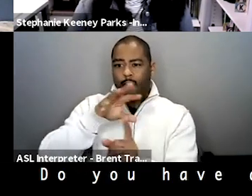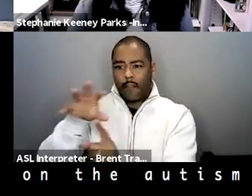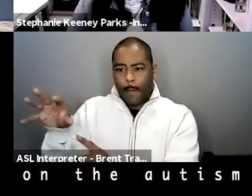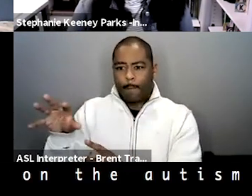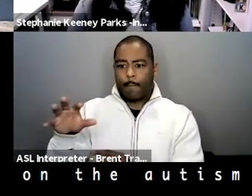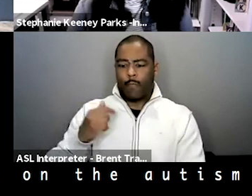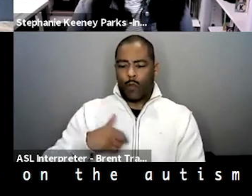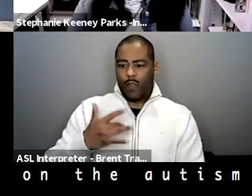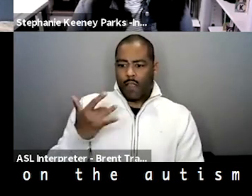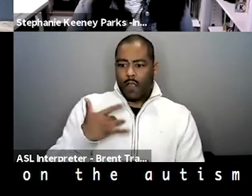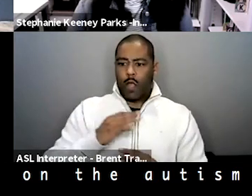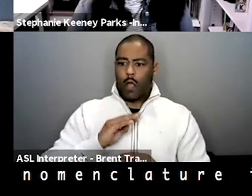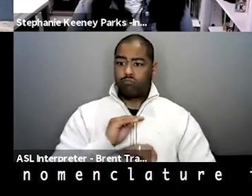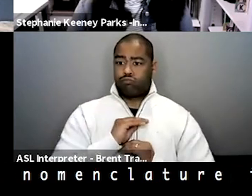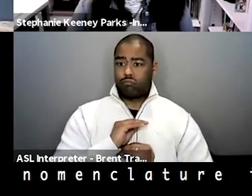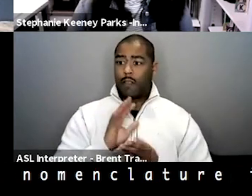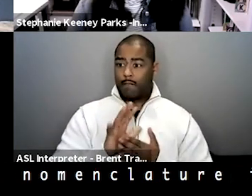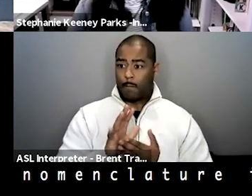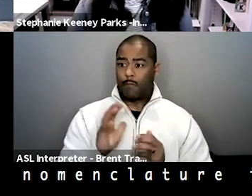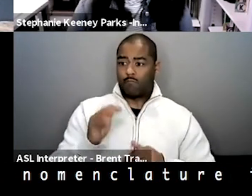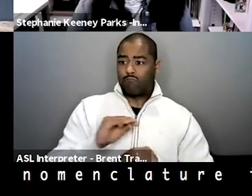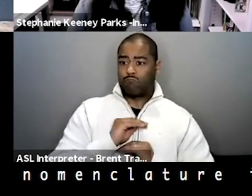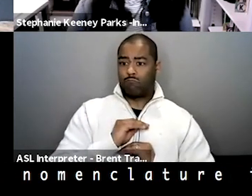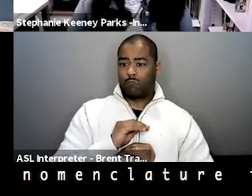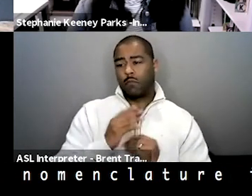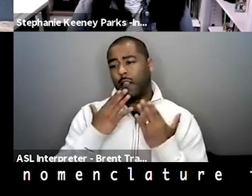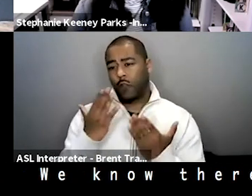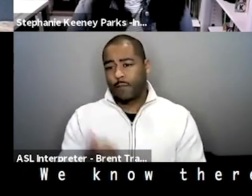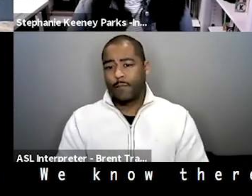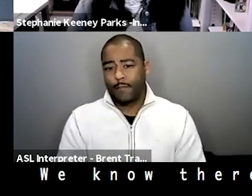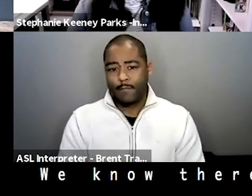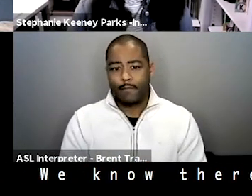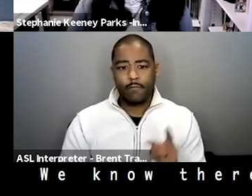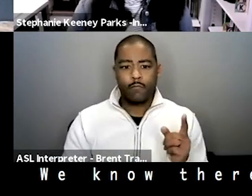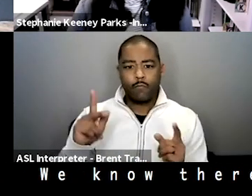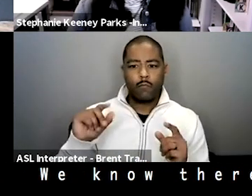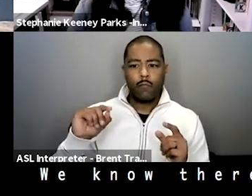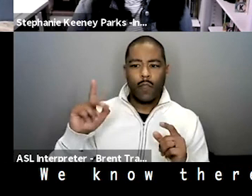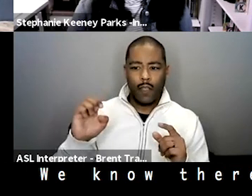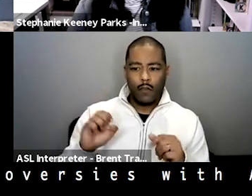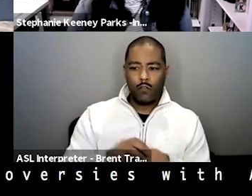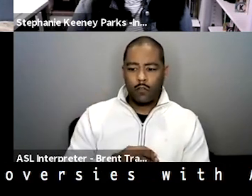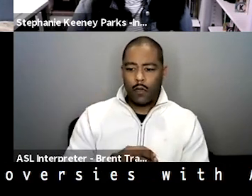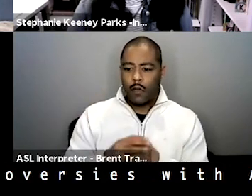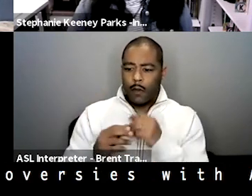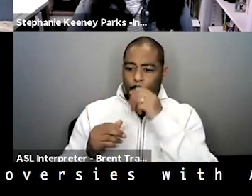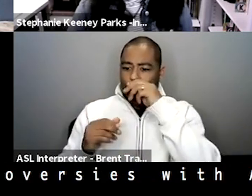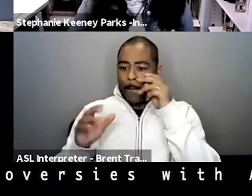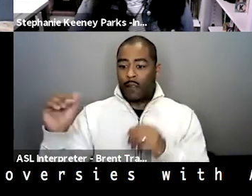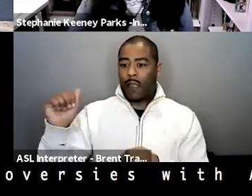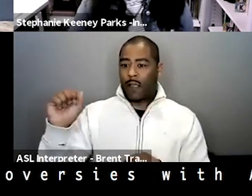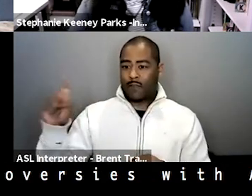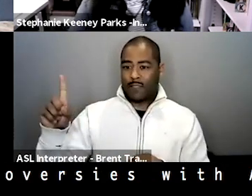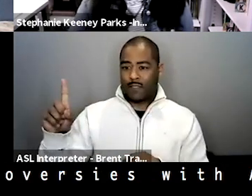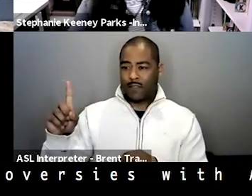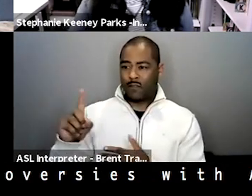you all have any thoughts on the autism spectrum disorder nomenclature in general? I mean, we all know